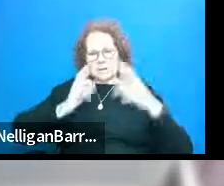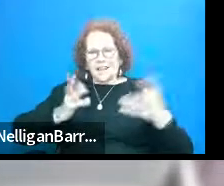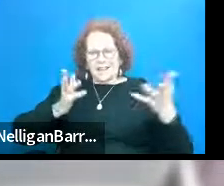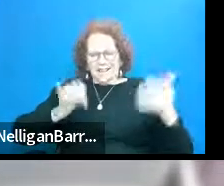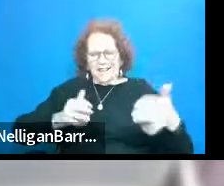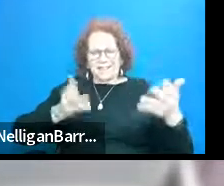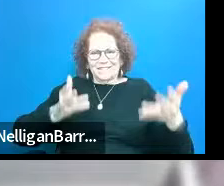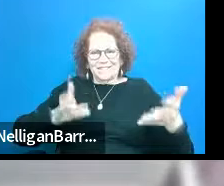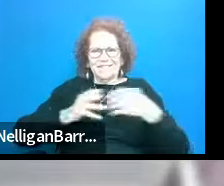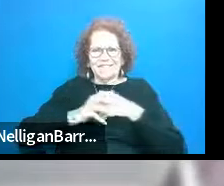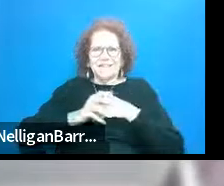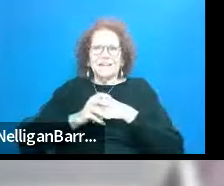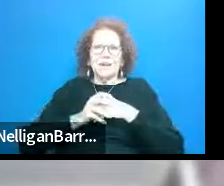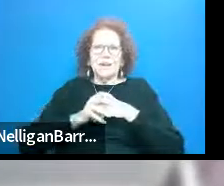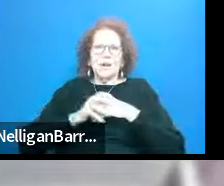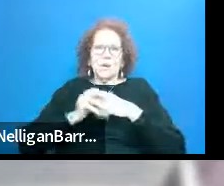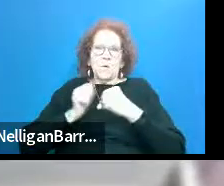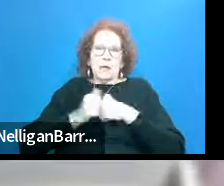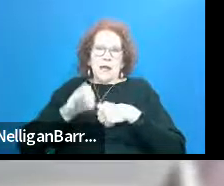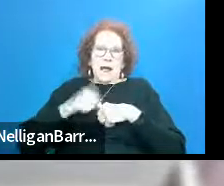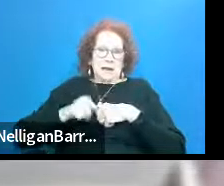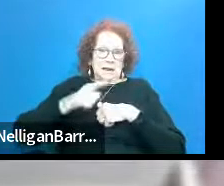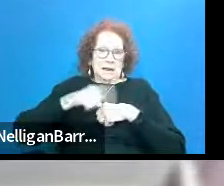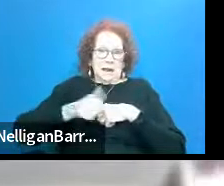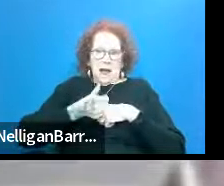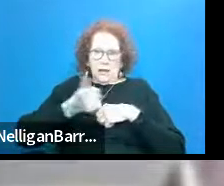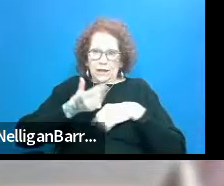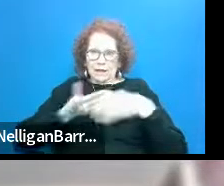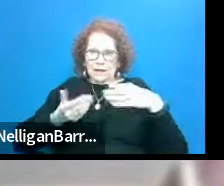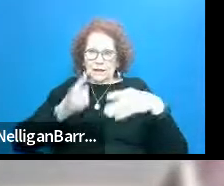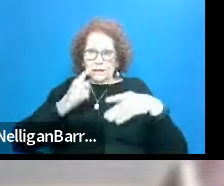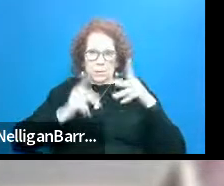other items that folks want to talk about before we wrap?